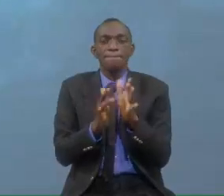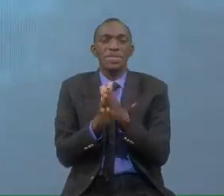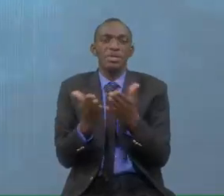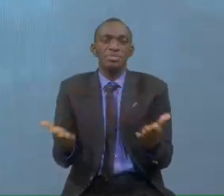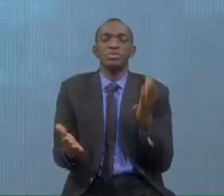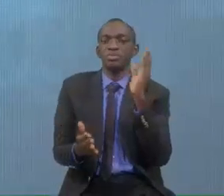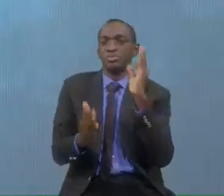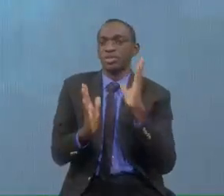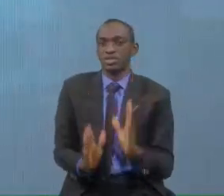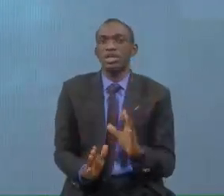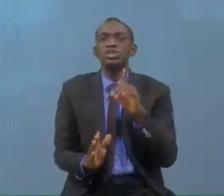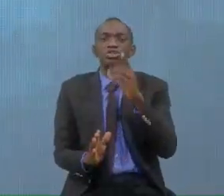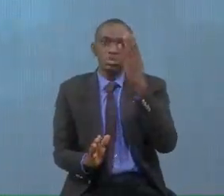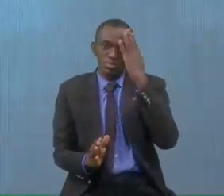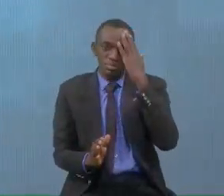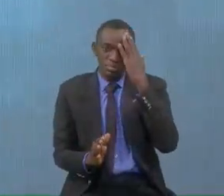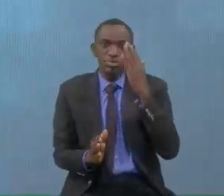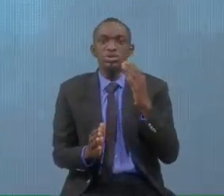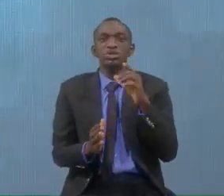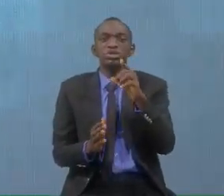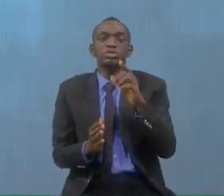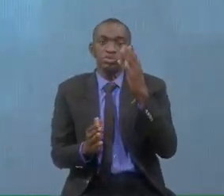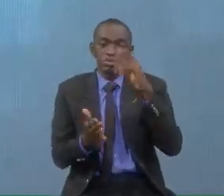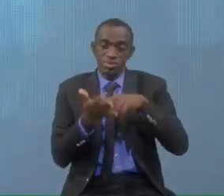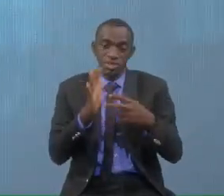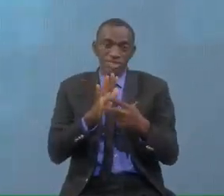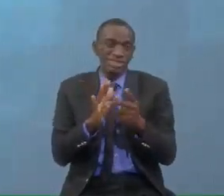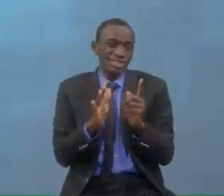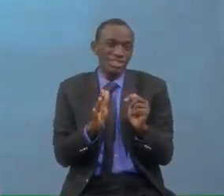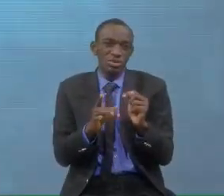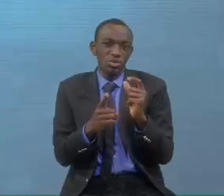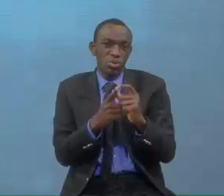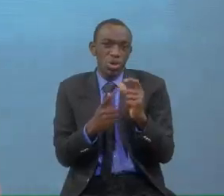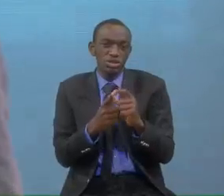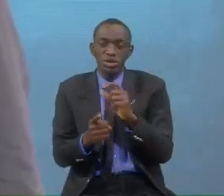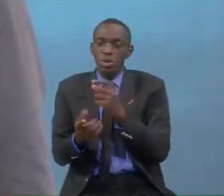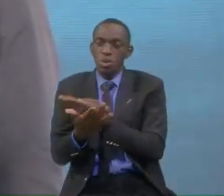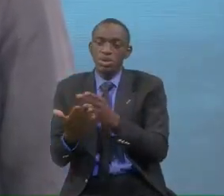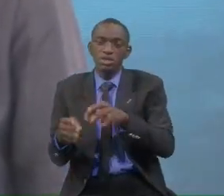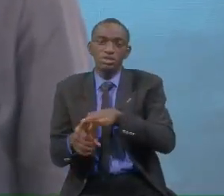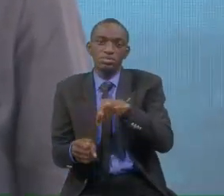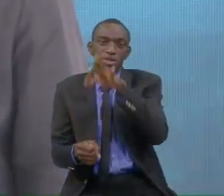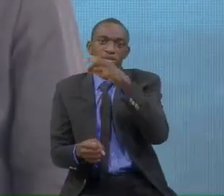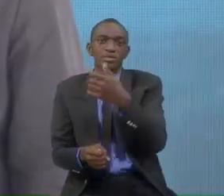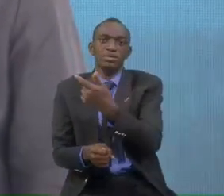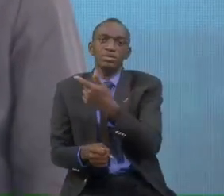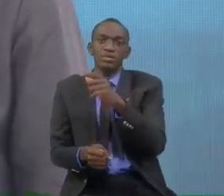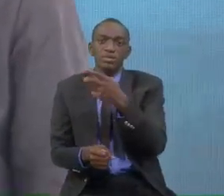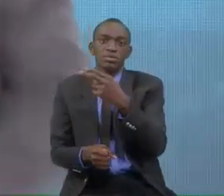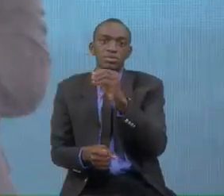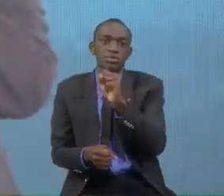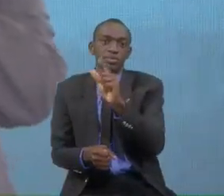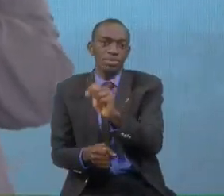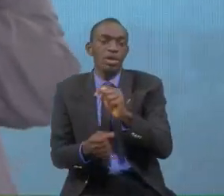You mean, you know, that those two names mean the same thing. You have, you receive,